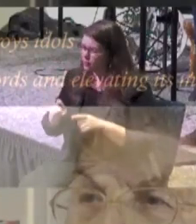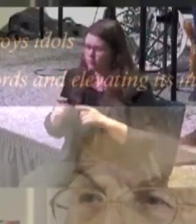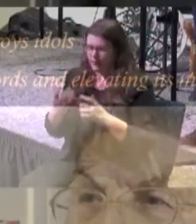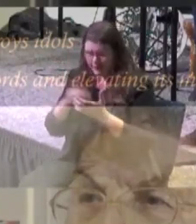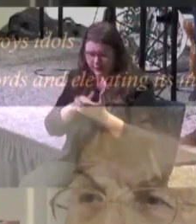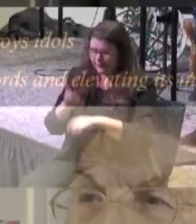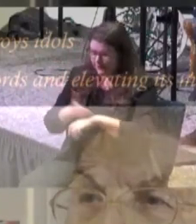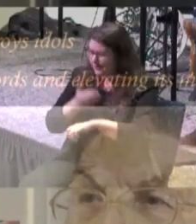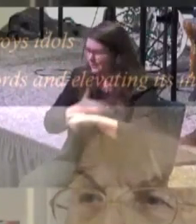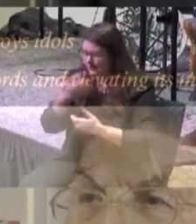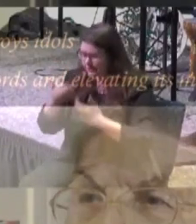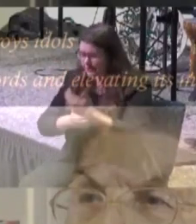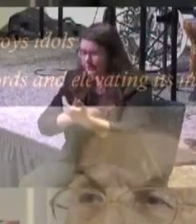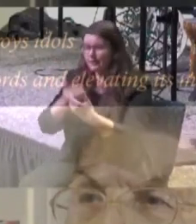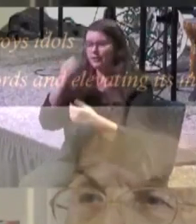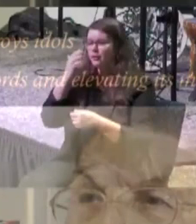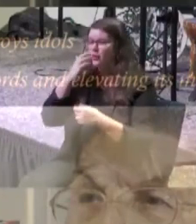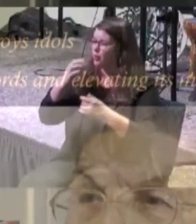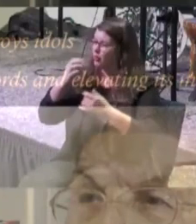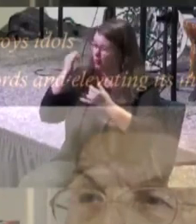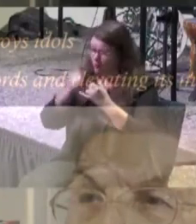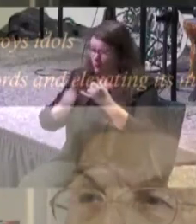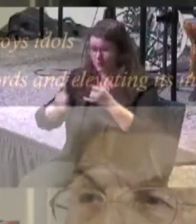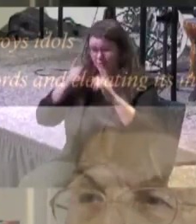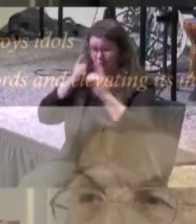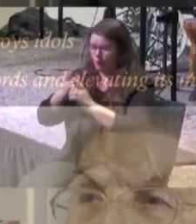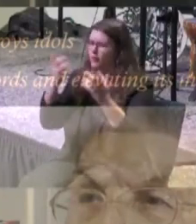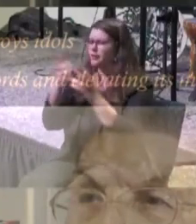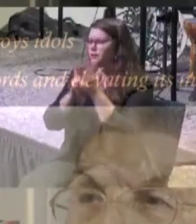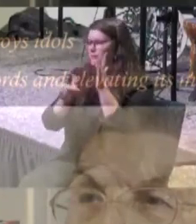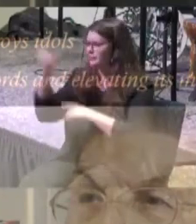Jesus. Thank you.